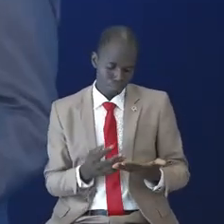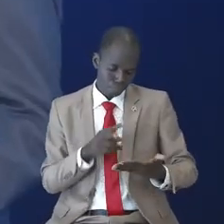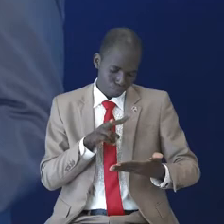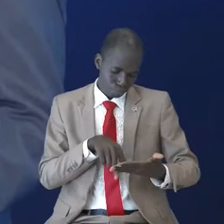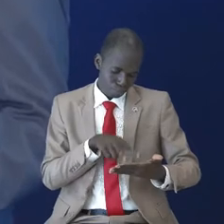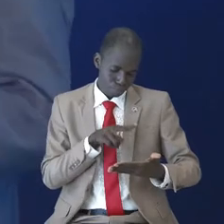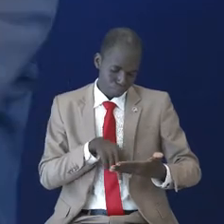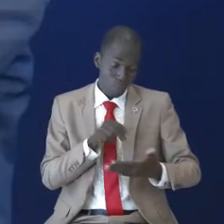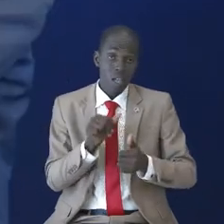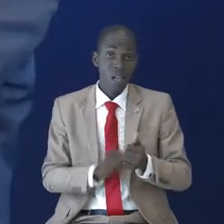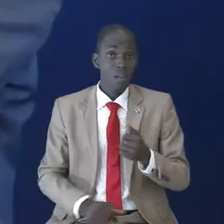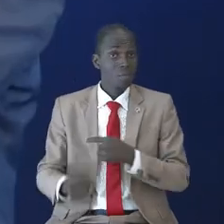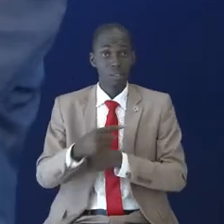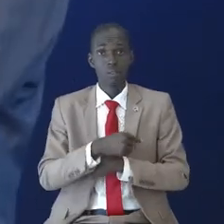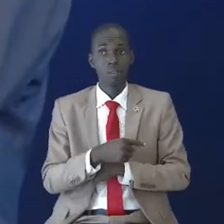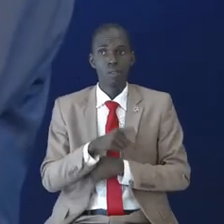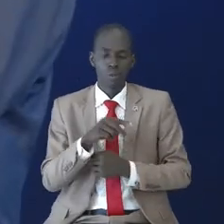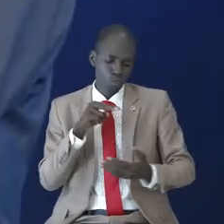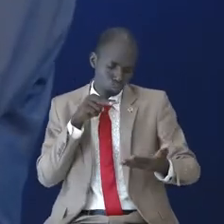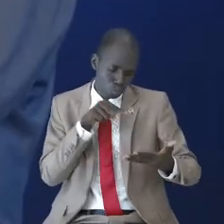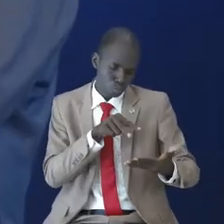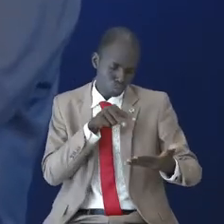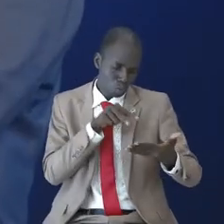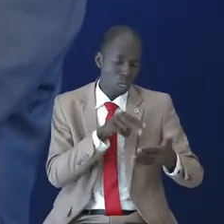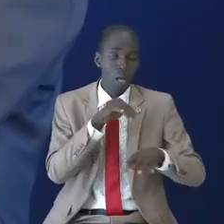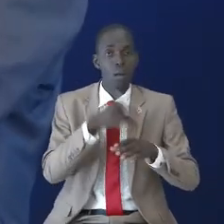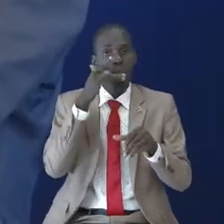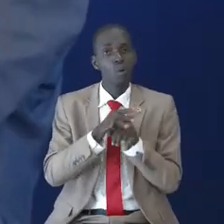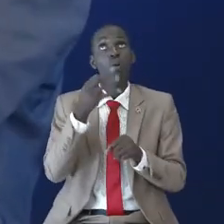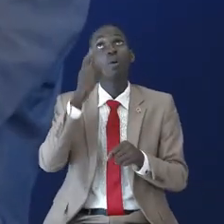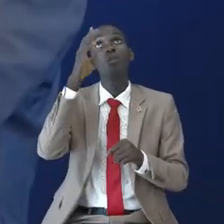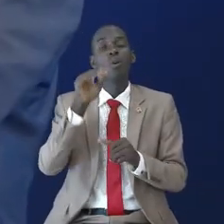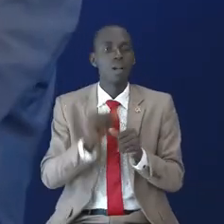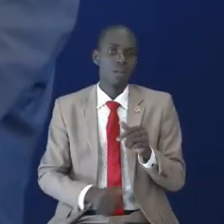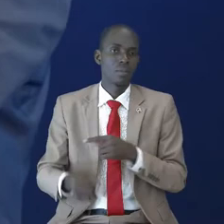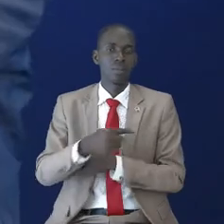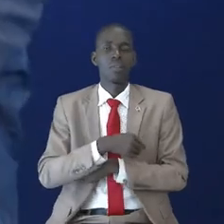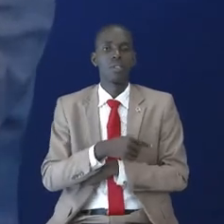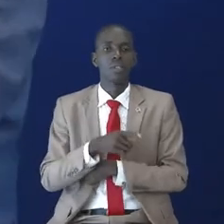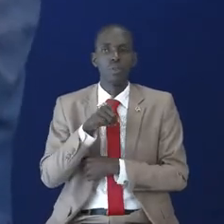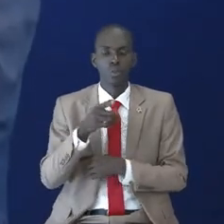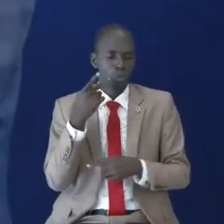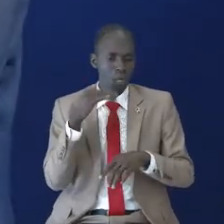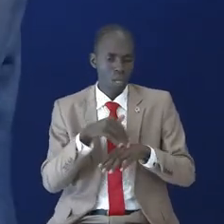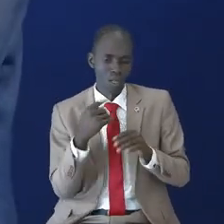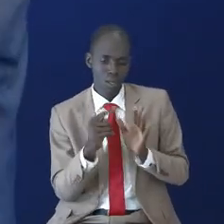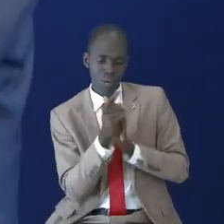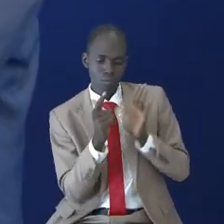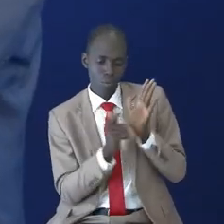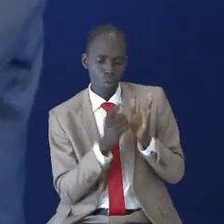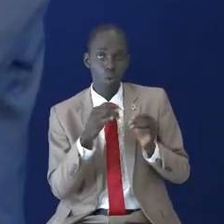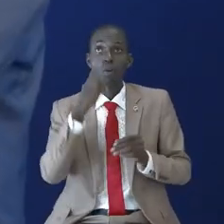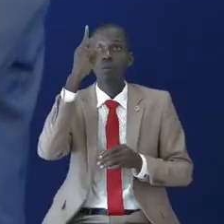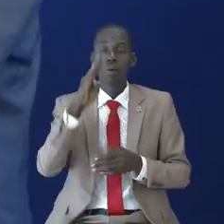Bible every day, you look at the promises of God every day, the precepts of God every day,